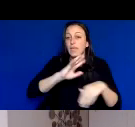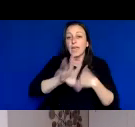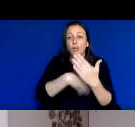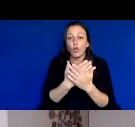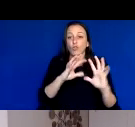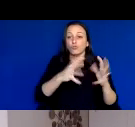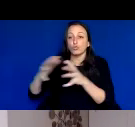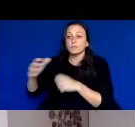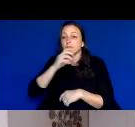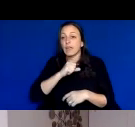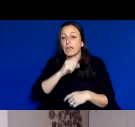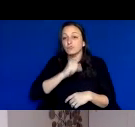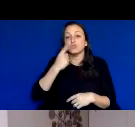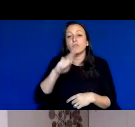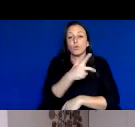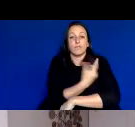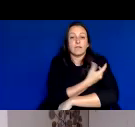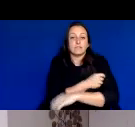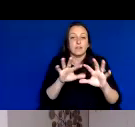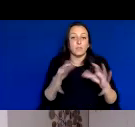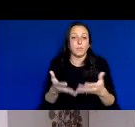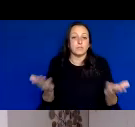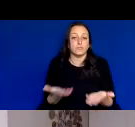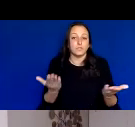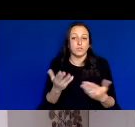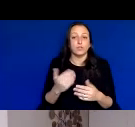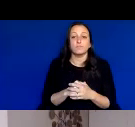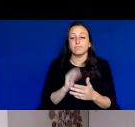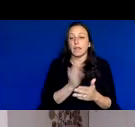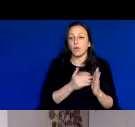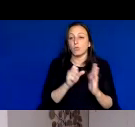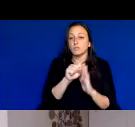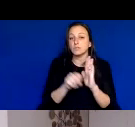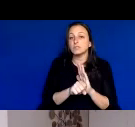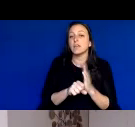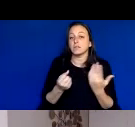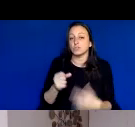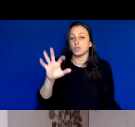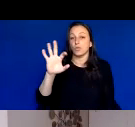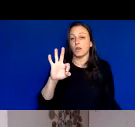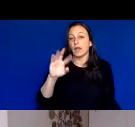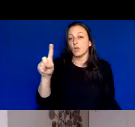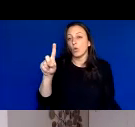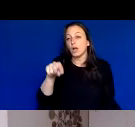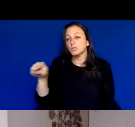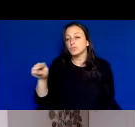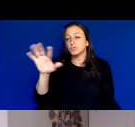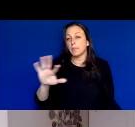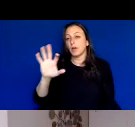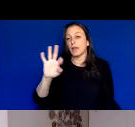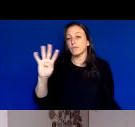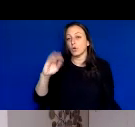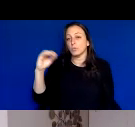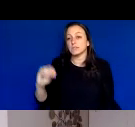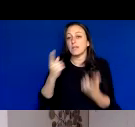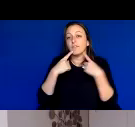groups for the vaccinated population here in the state. So you'll see a range of 91 to about 94% vaccine effectiveness based